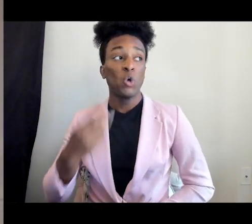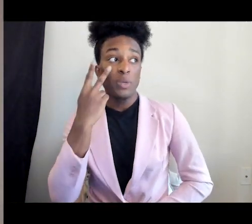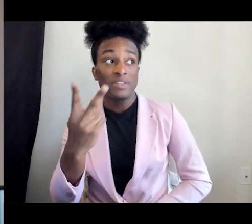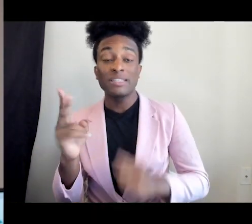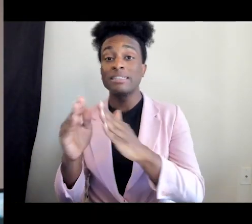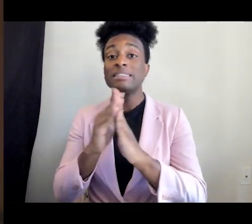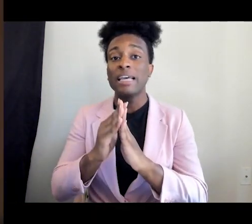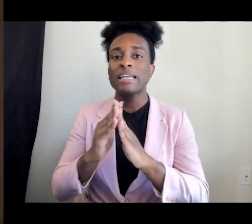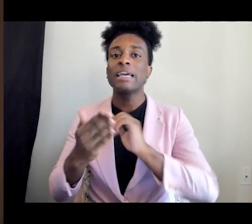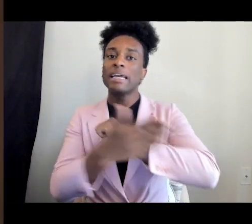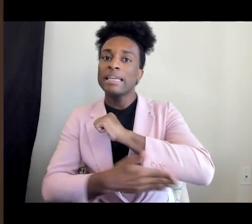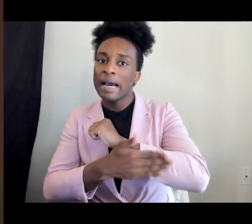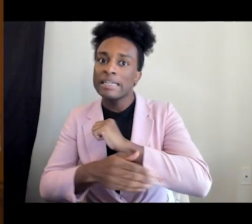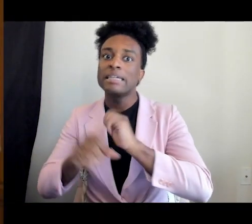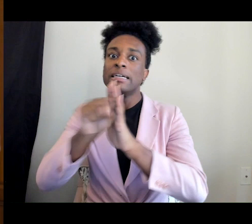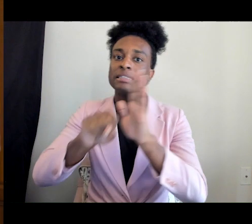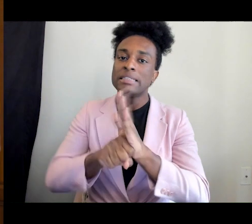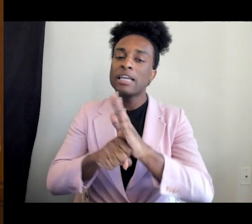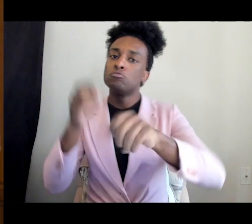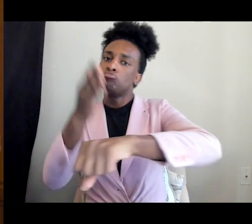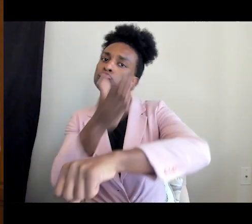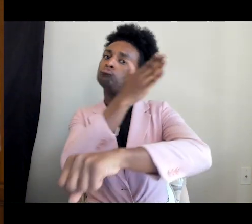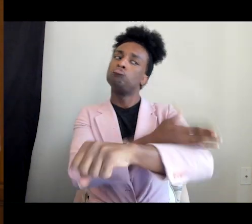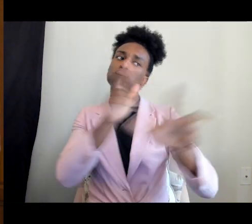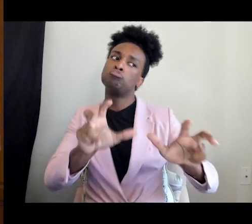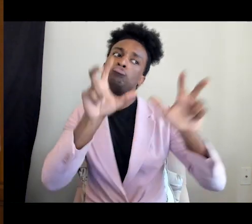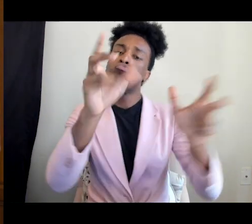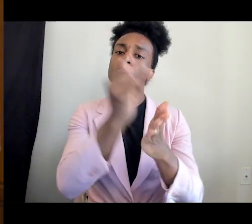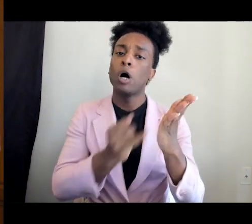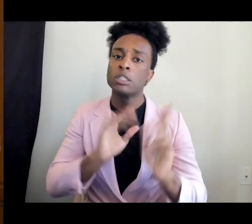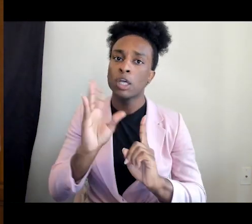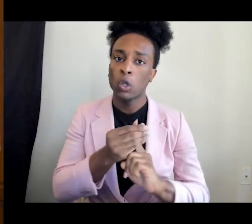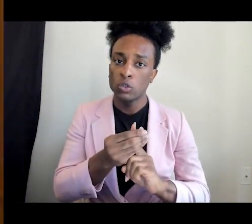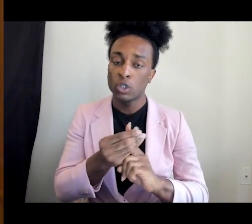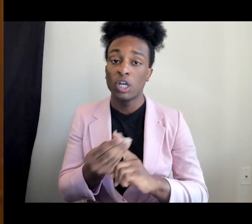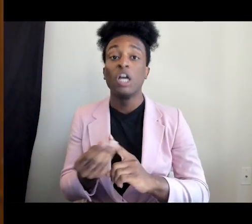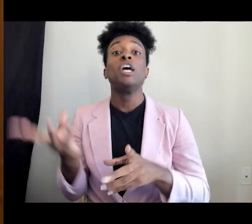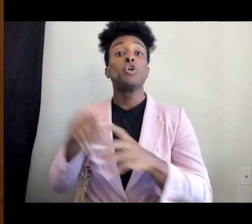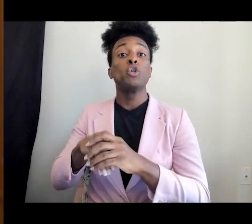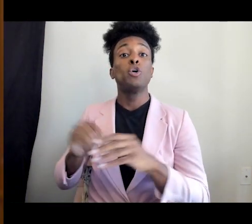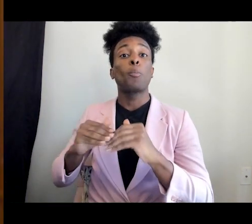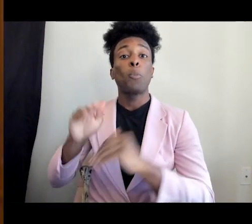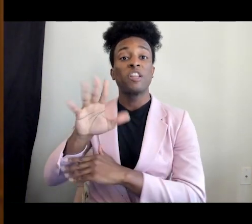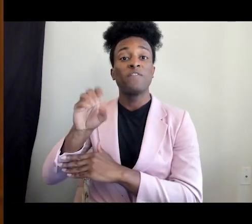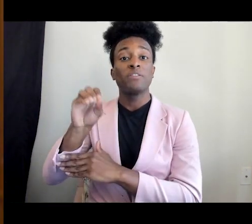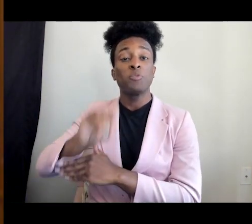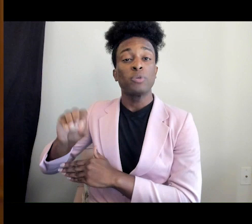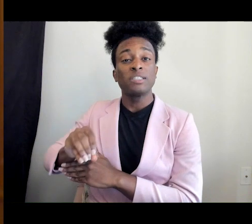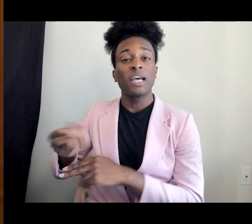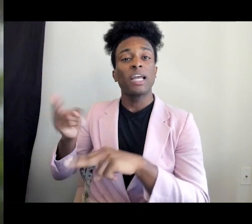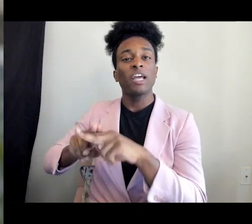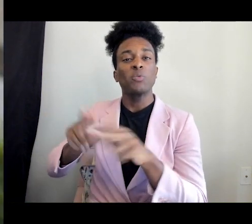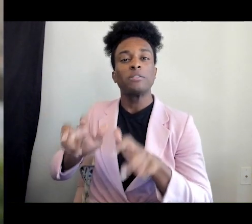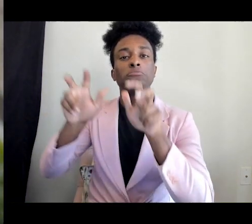city, county, and state level into investments in arts and culture that include a more than 50% increase in Building